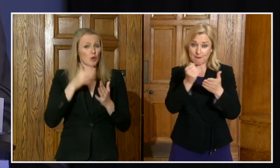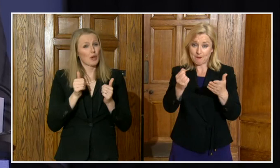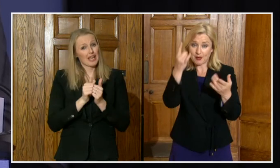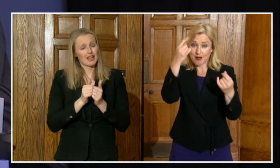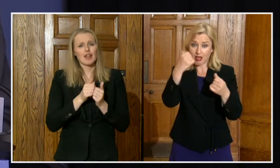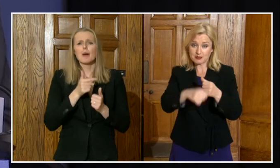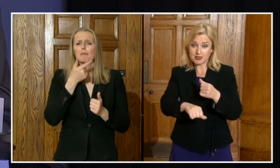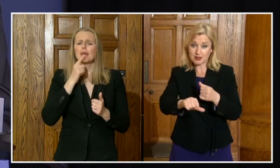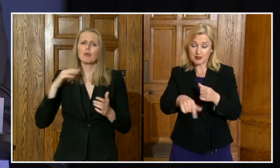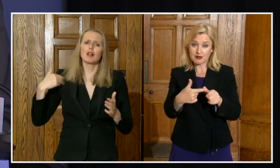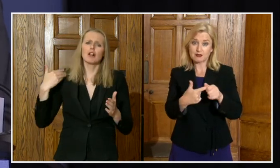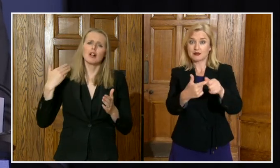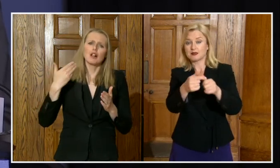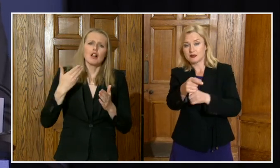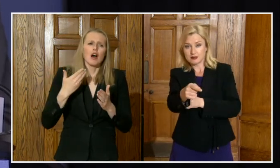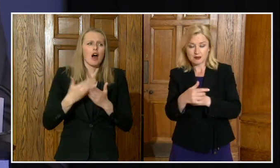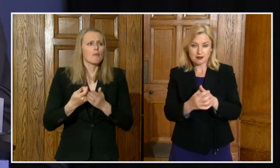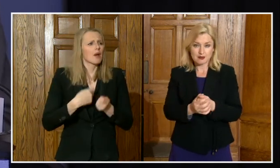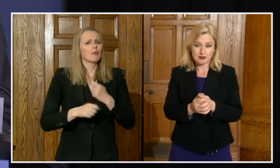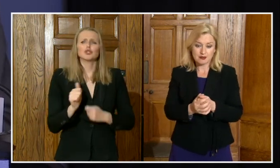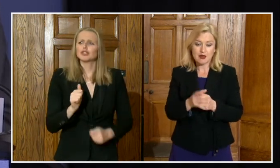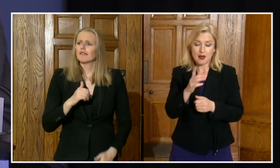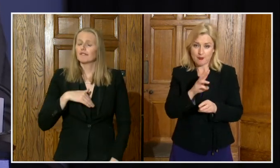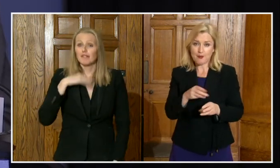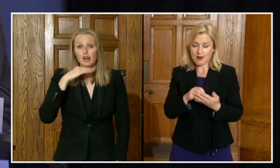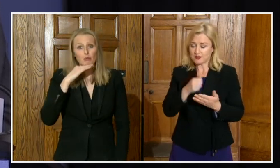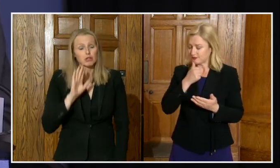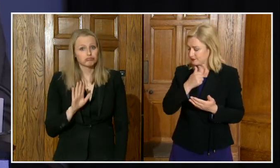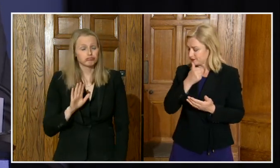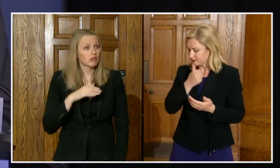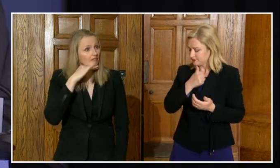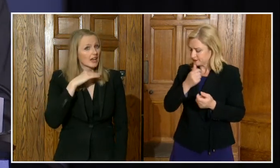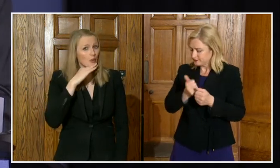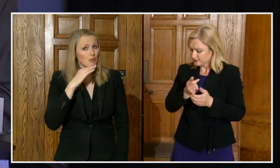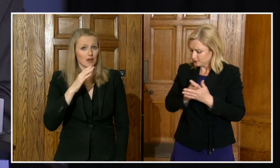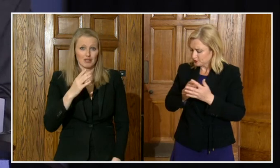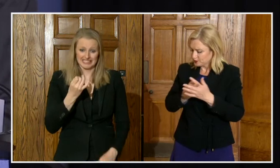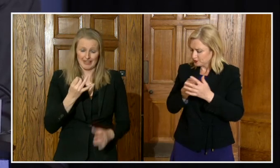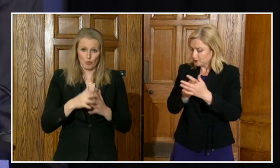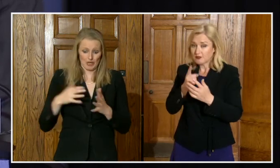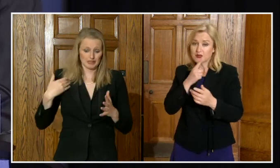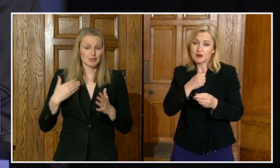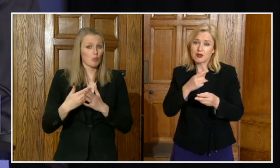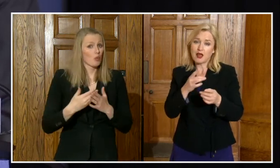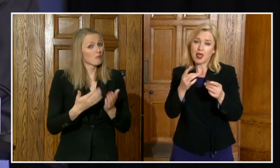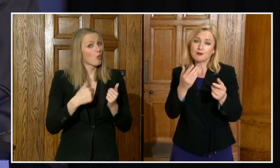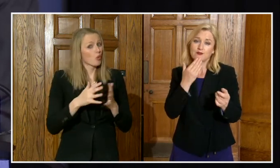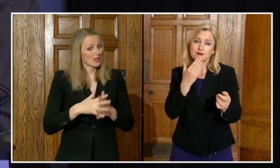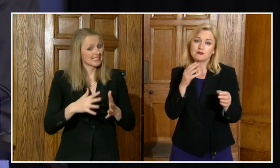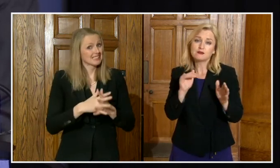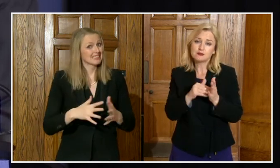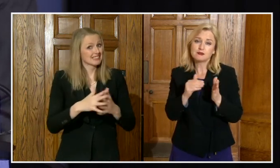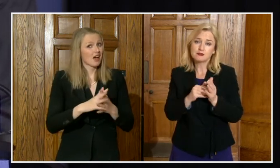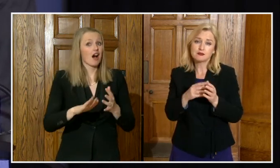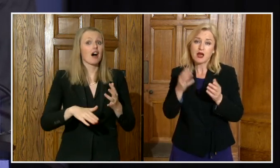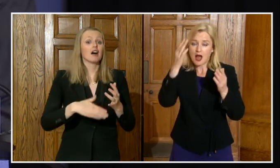persevered, but people are tired, and we have a number of weeks to go yet before we're in a position where I believe